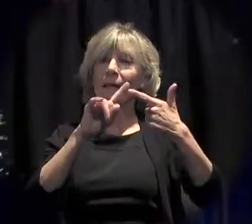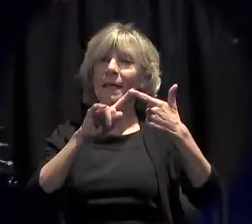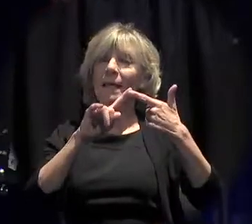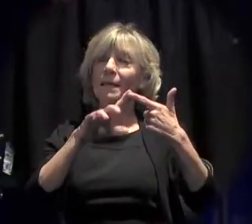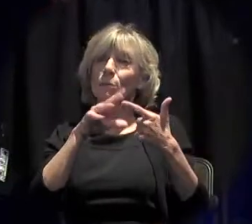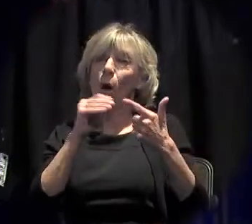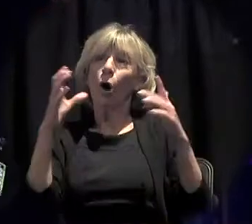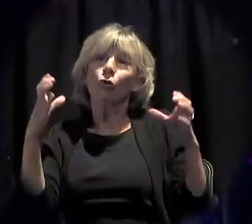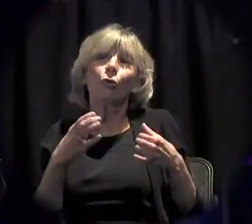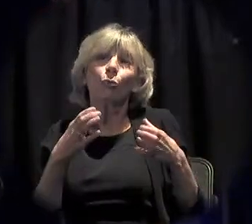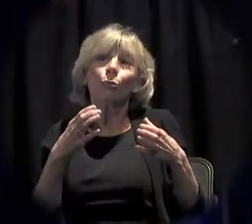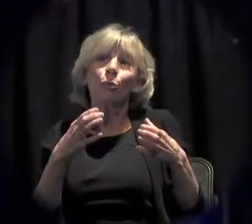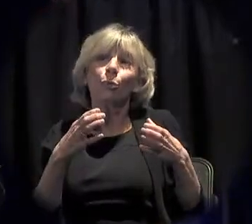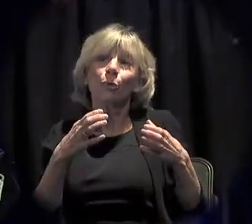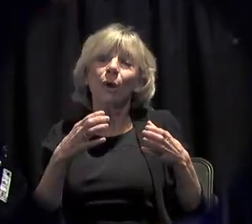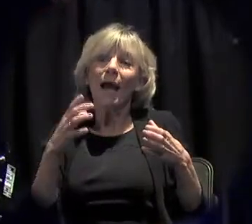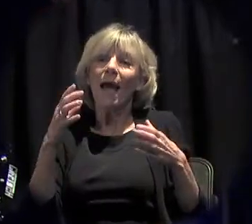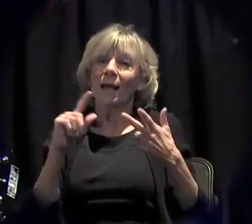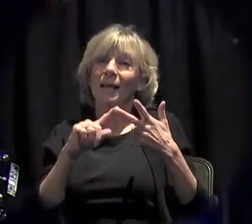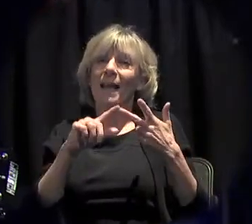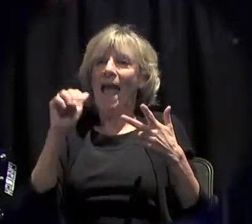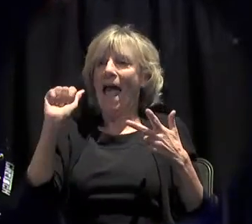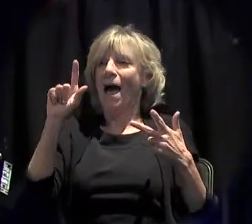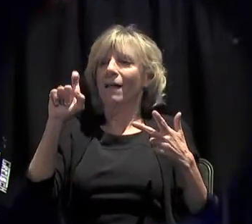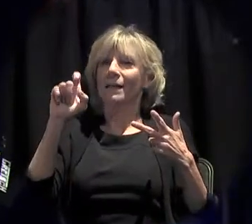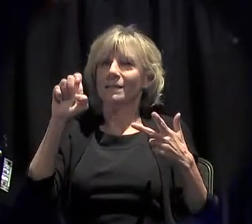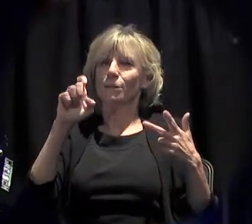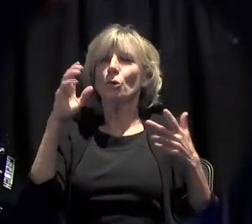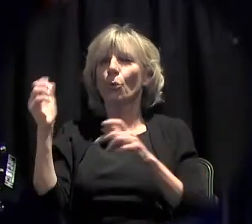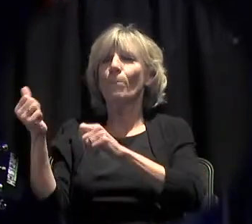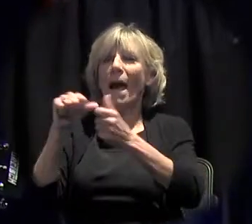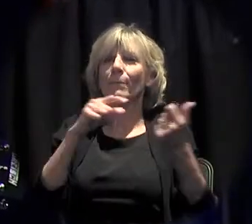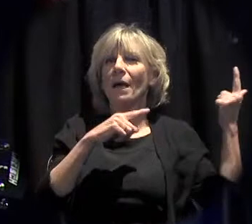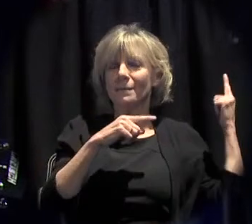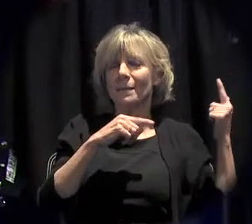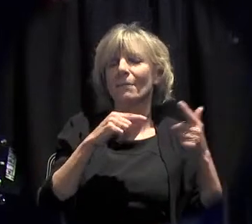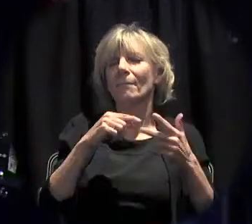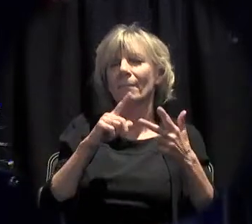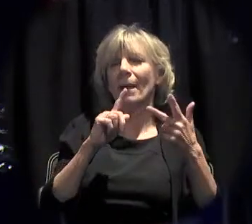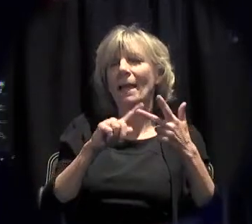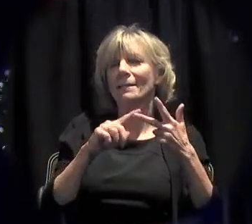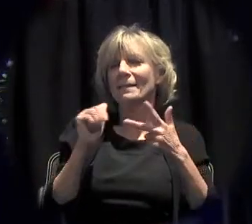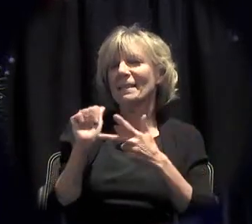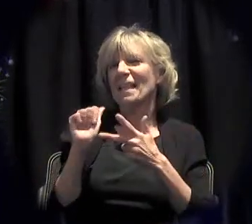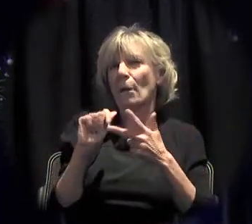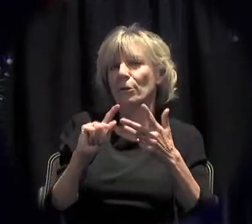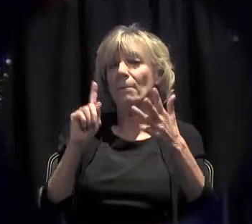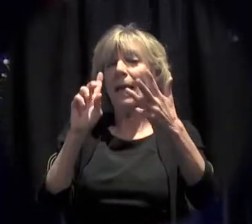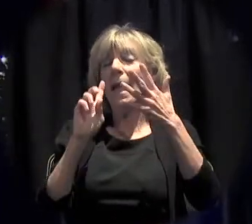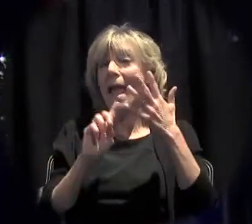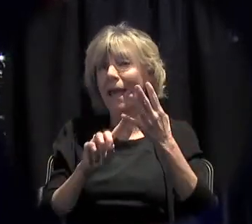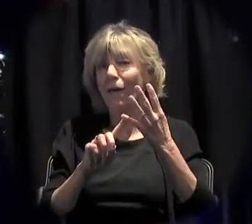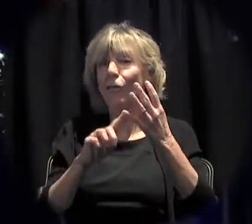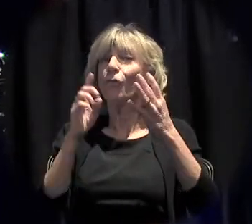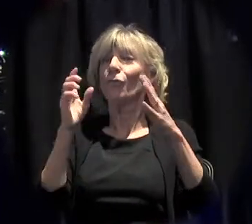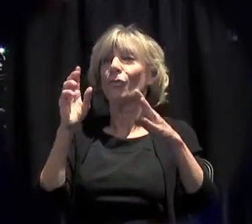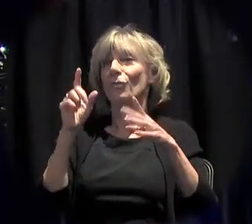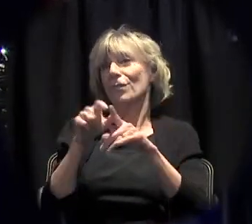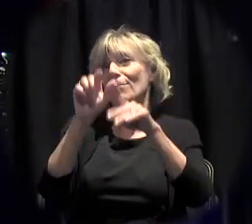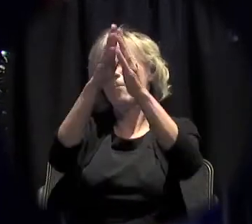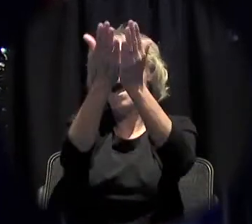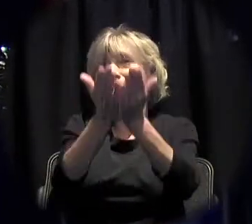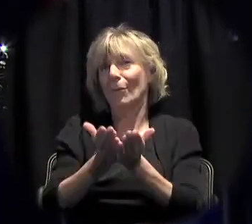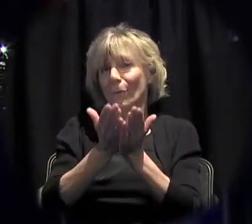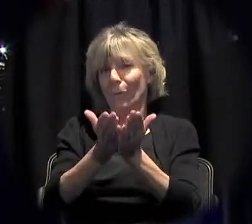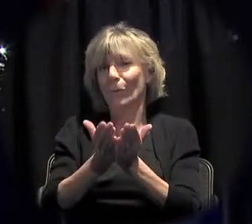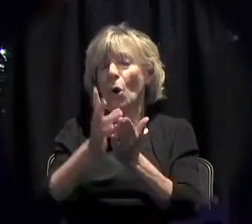small group, and Alex, who baptized him, who discipled him. And he mentioned the Word of God, that